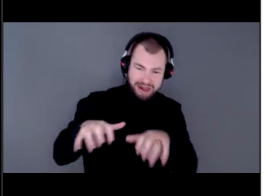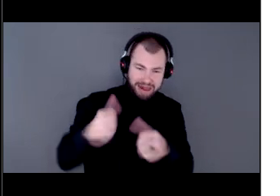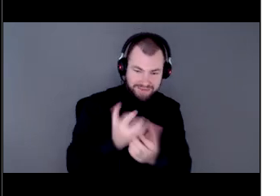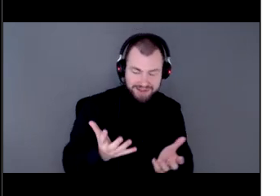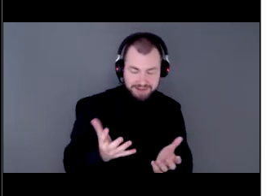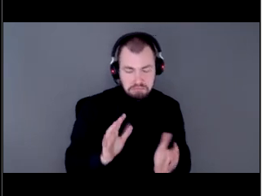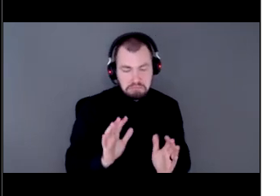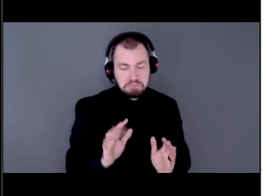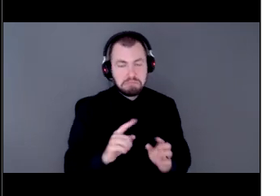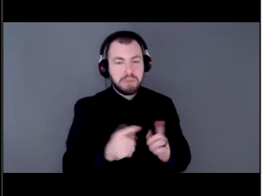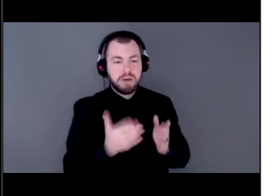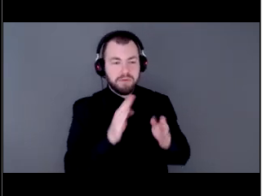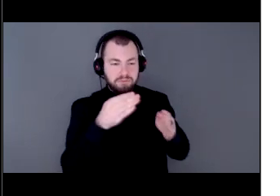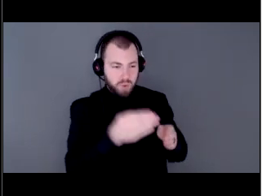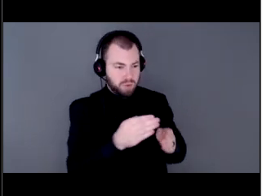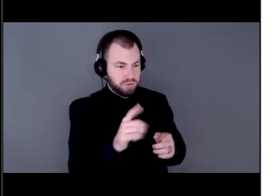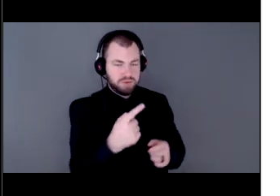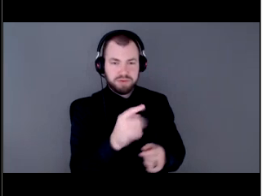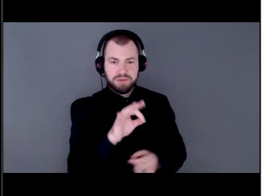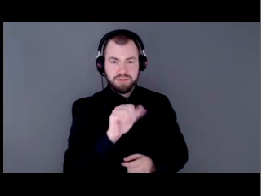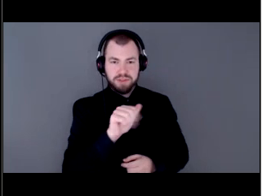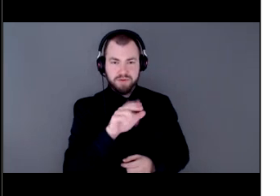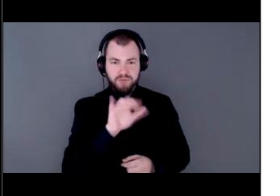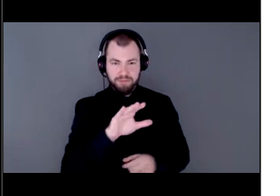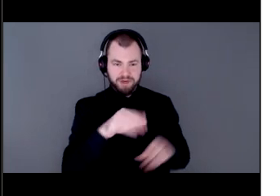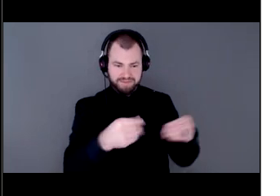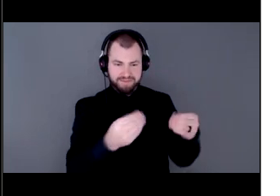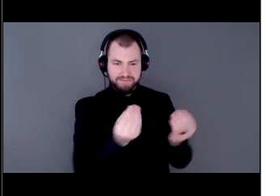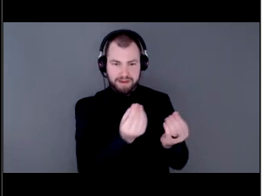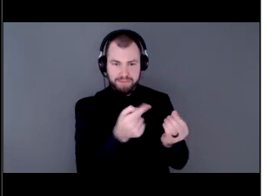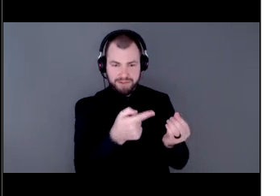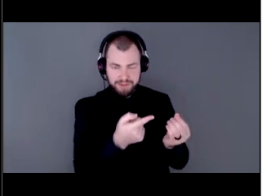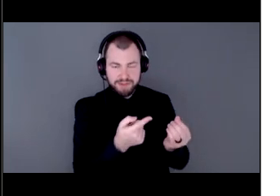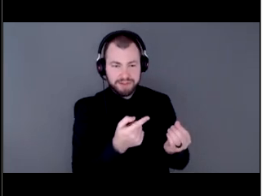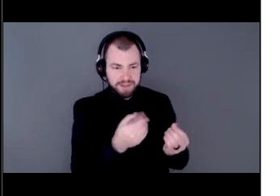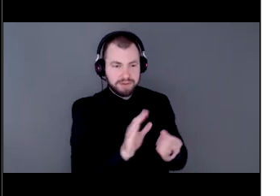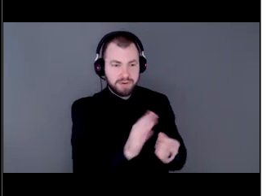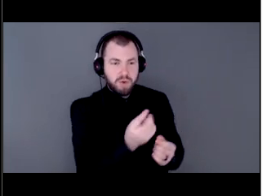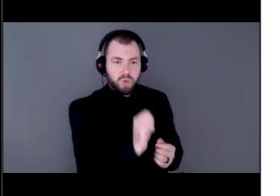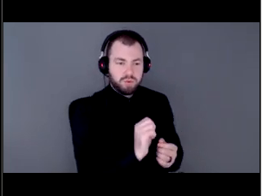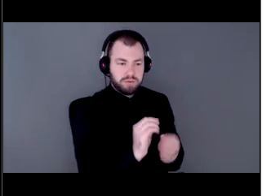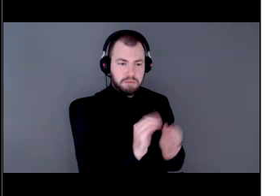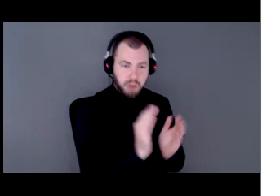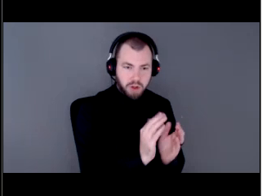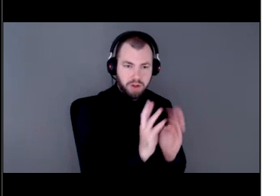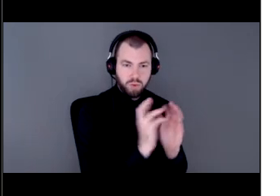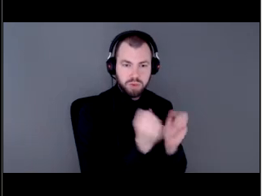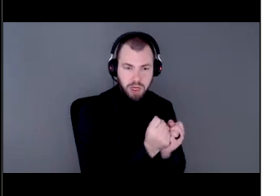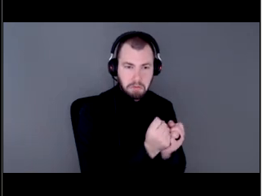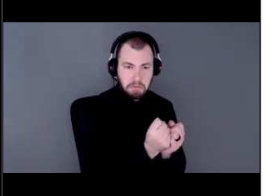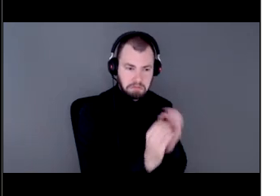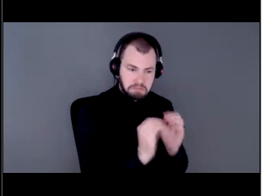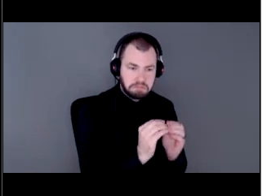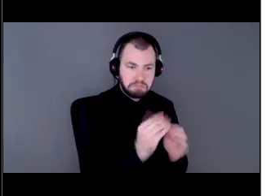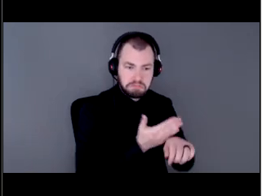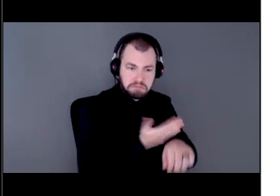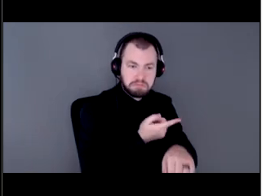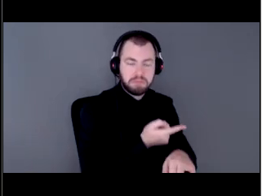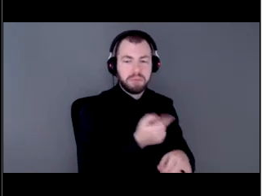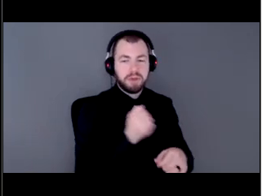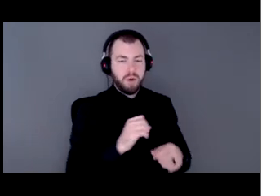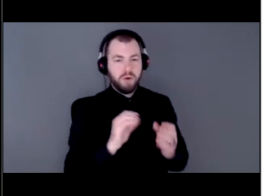on, just fabric, for example, and do their own smaller workshop. So it's more of a just promoting